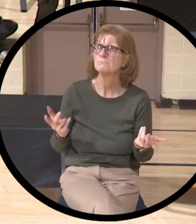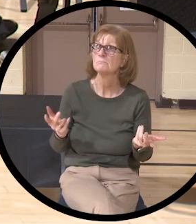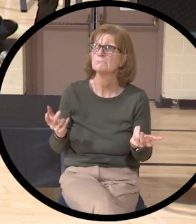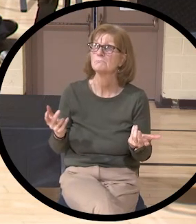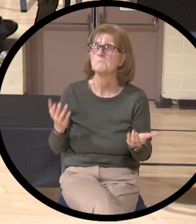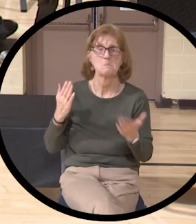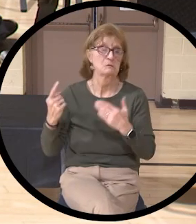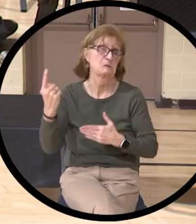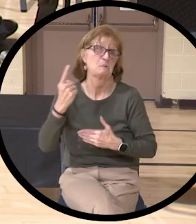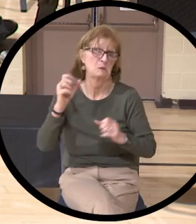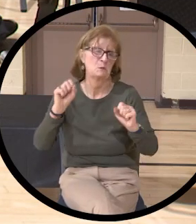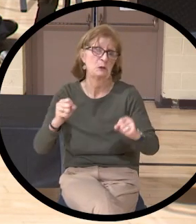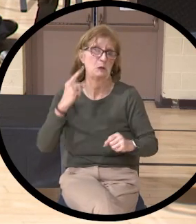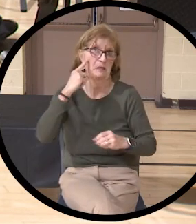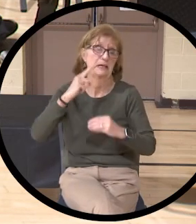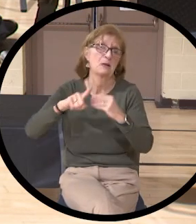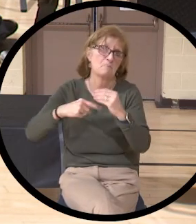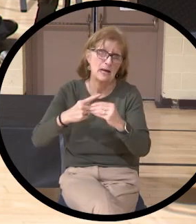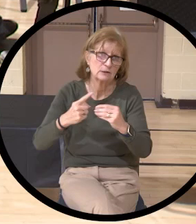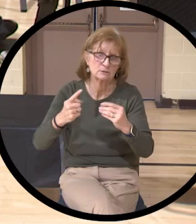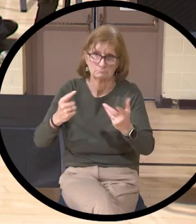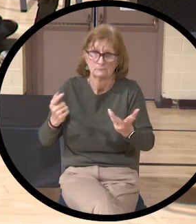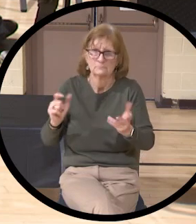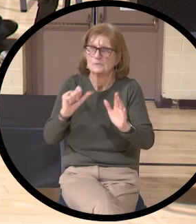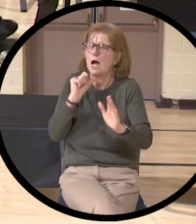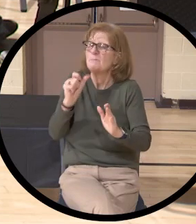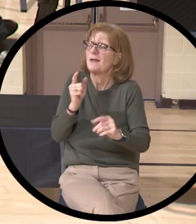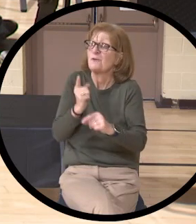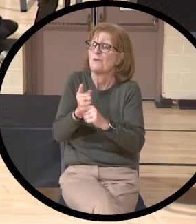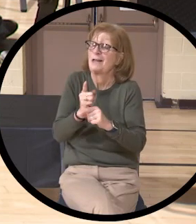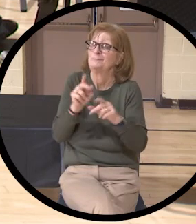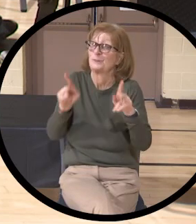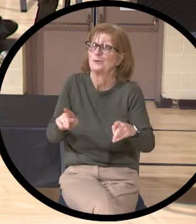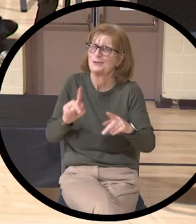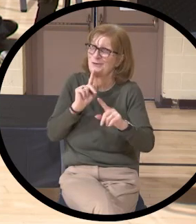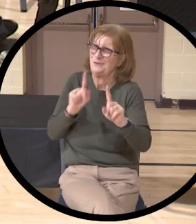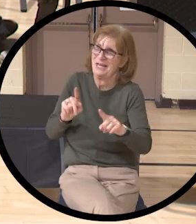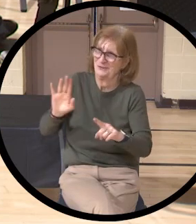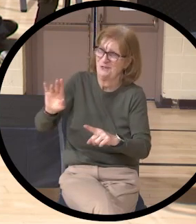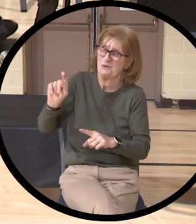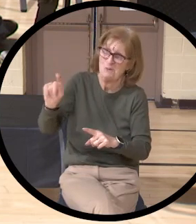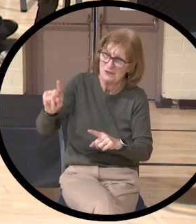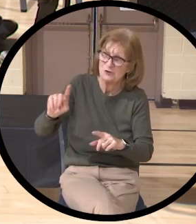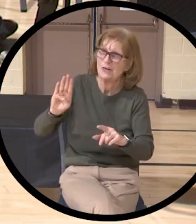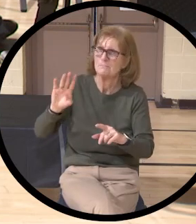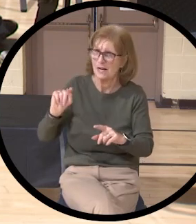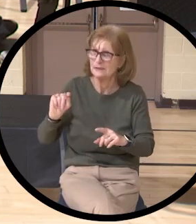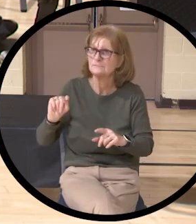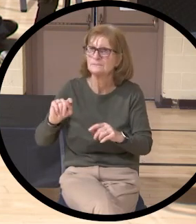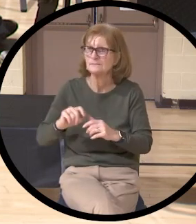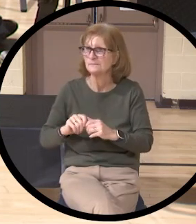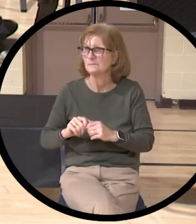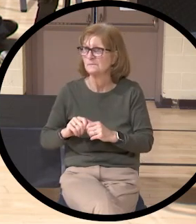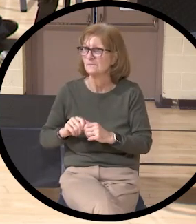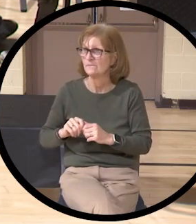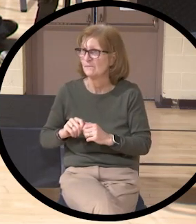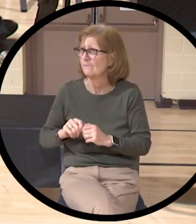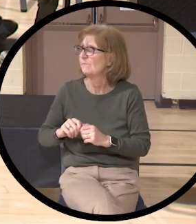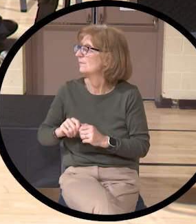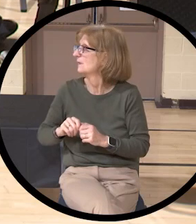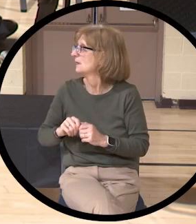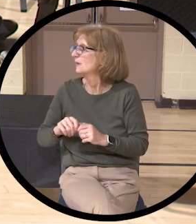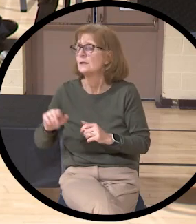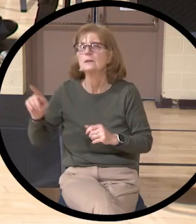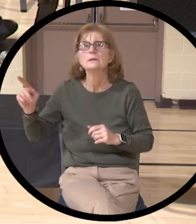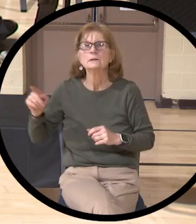but I'm not the right person to answer this question in its entirety. I guess, yeah, something